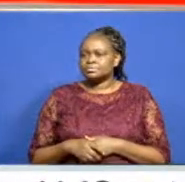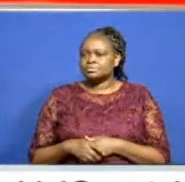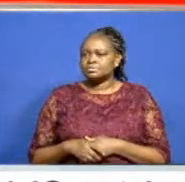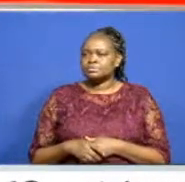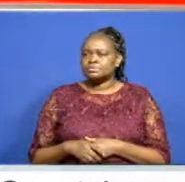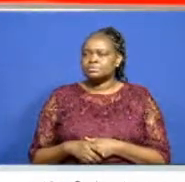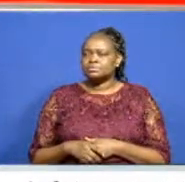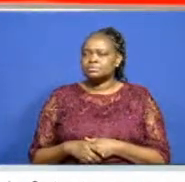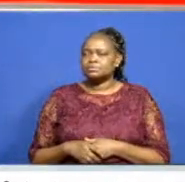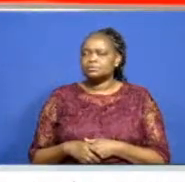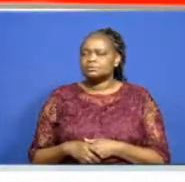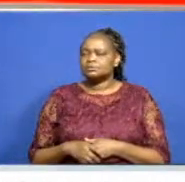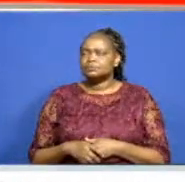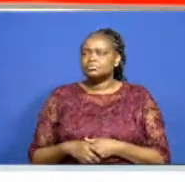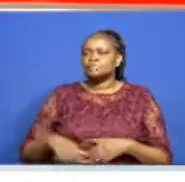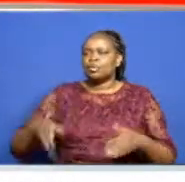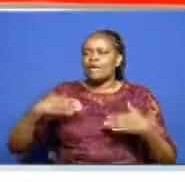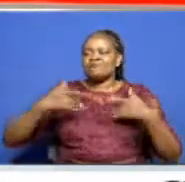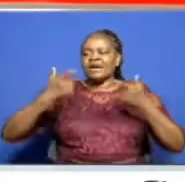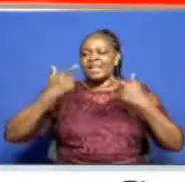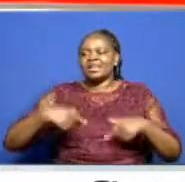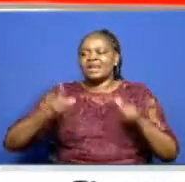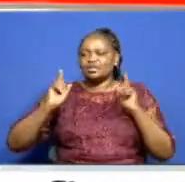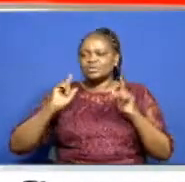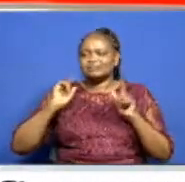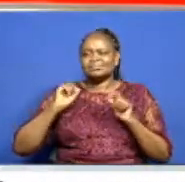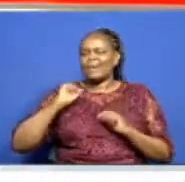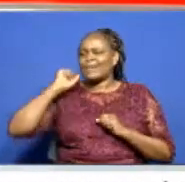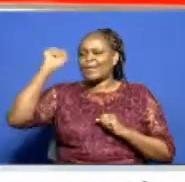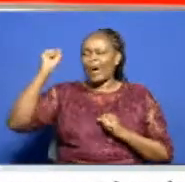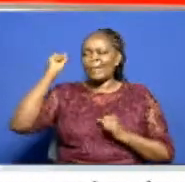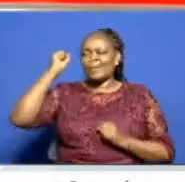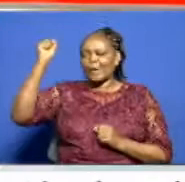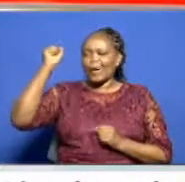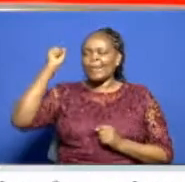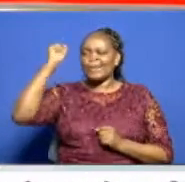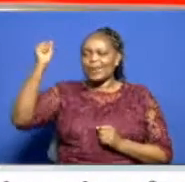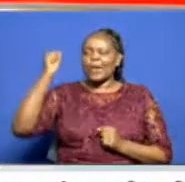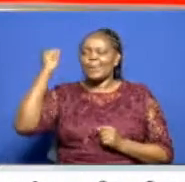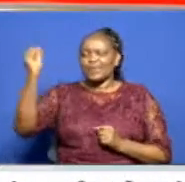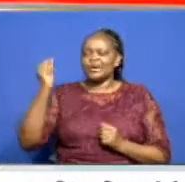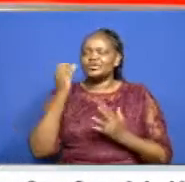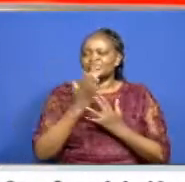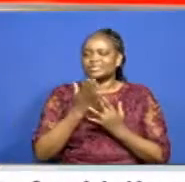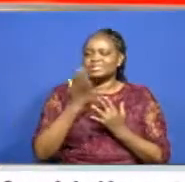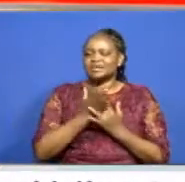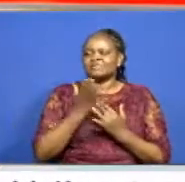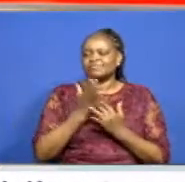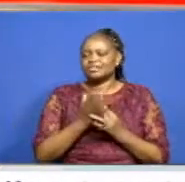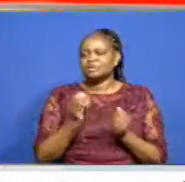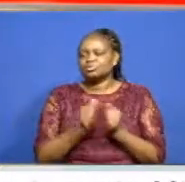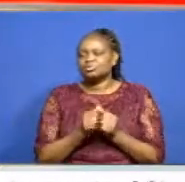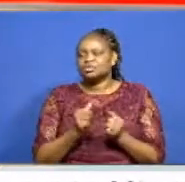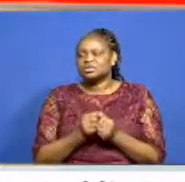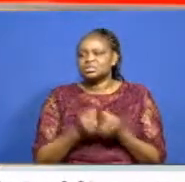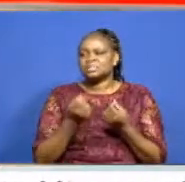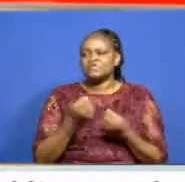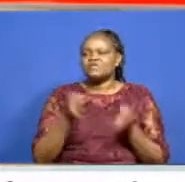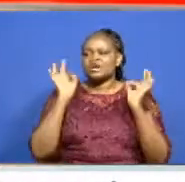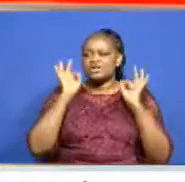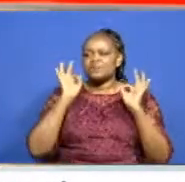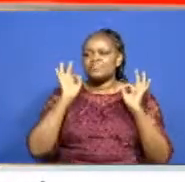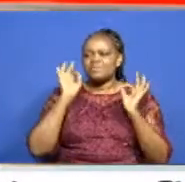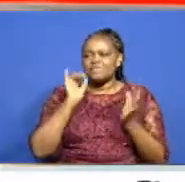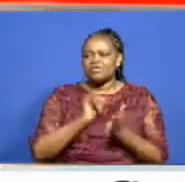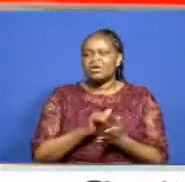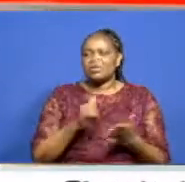that we have allowed a lot of politics to take advantage of the freedoms which are there, that